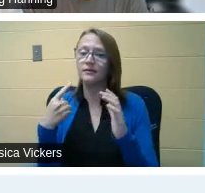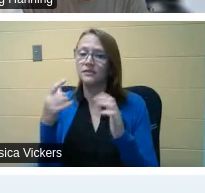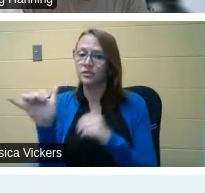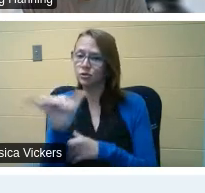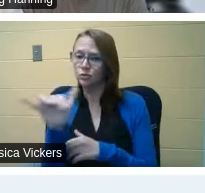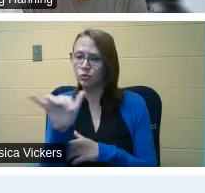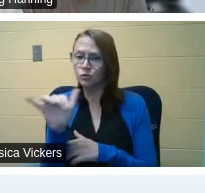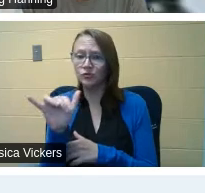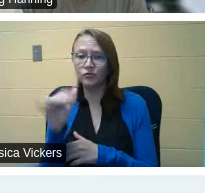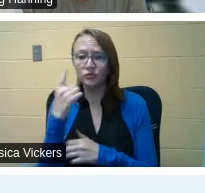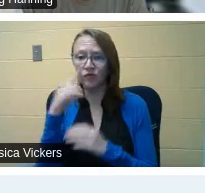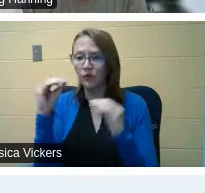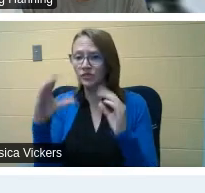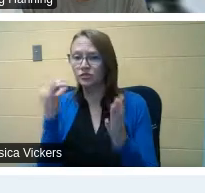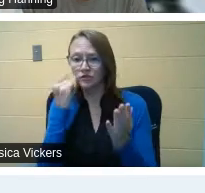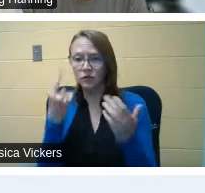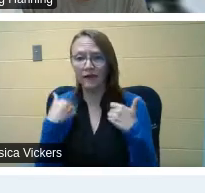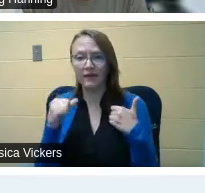educator@octostudio.org.